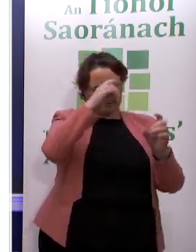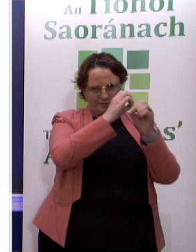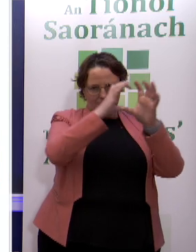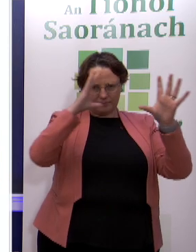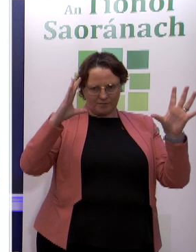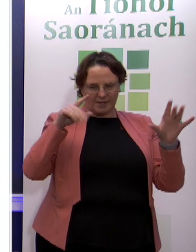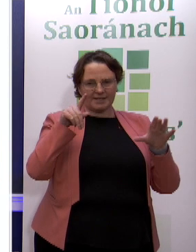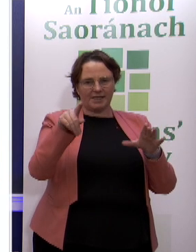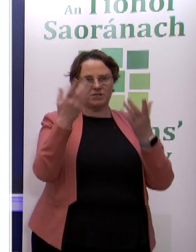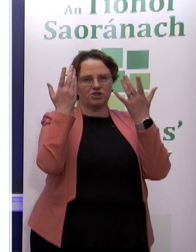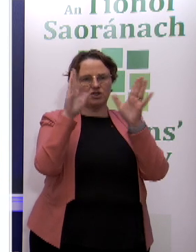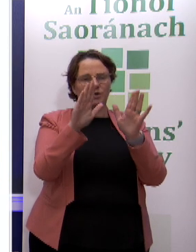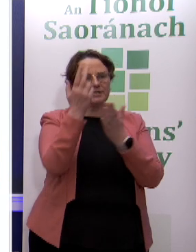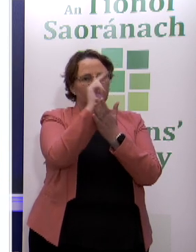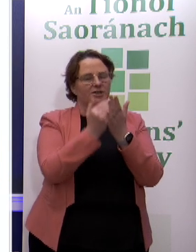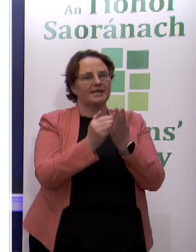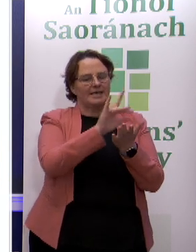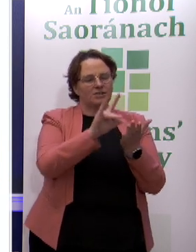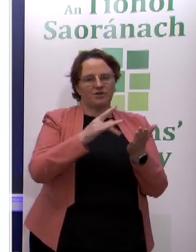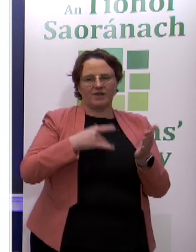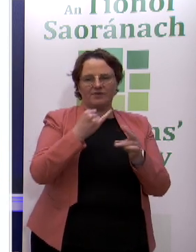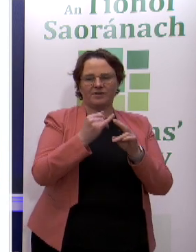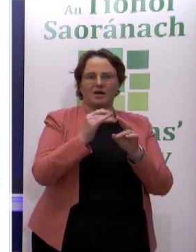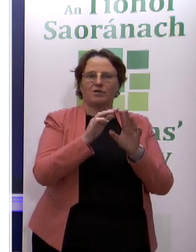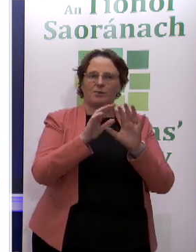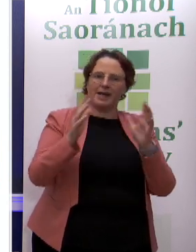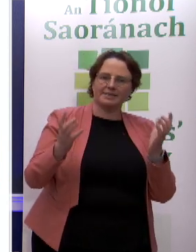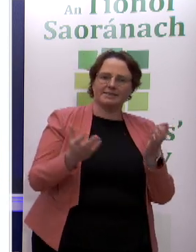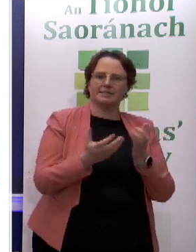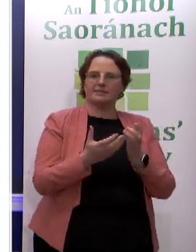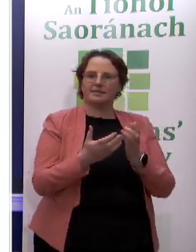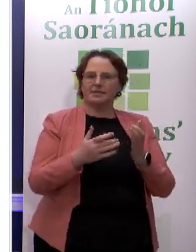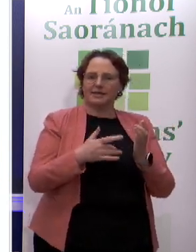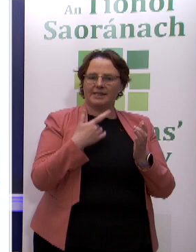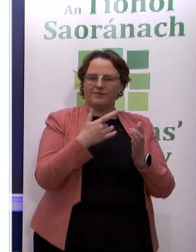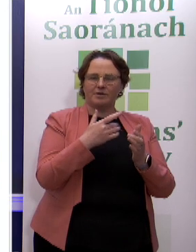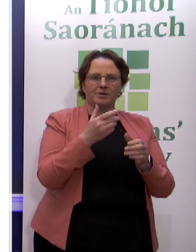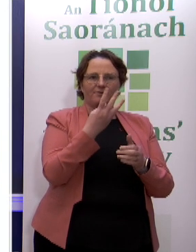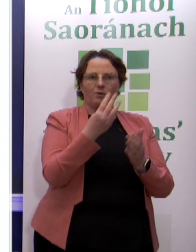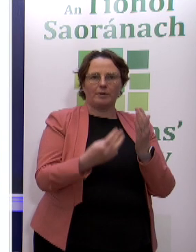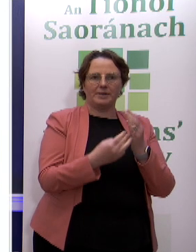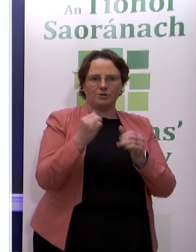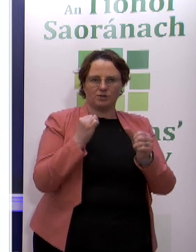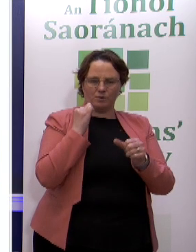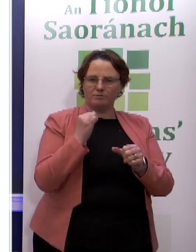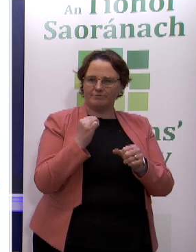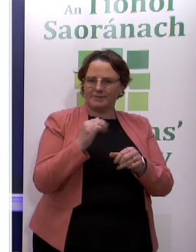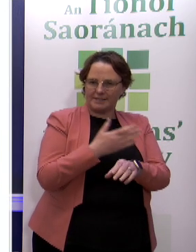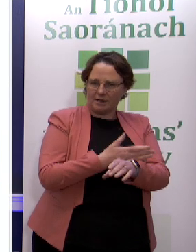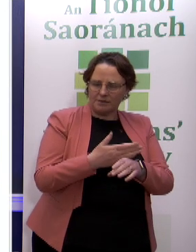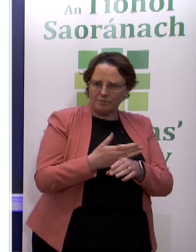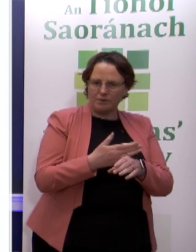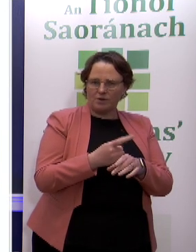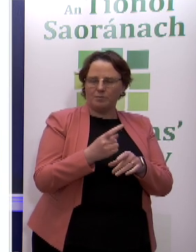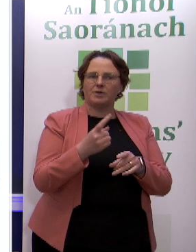of life on our planet, where living organisms evolved about 4 billion years ago. But it wasn't until about